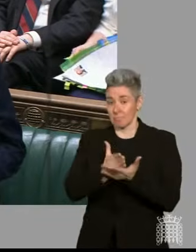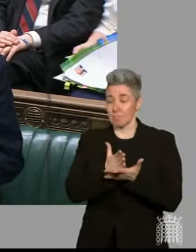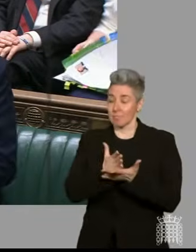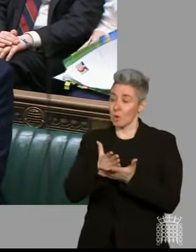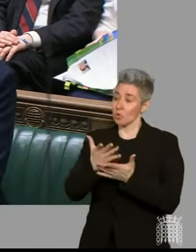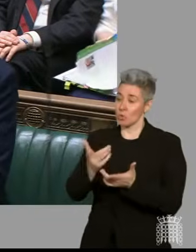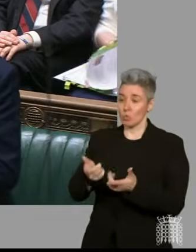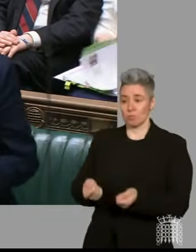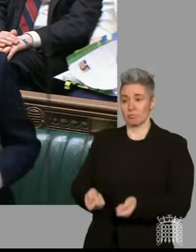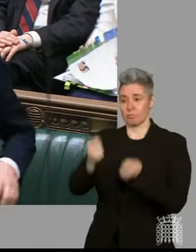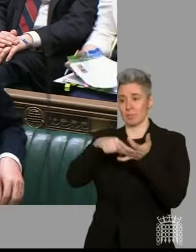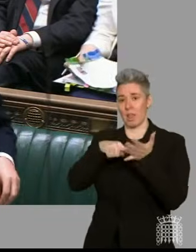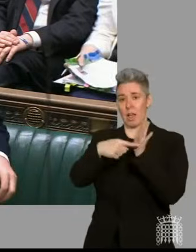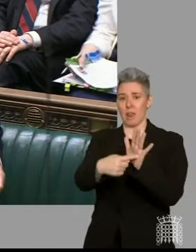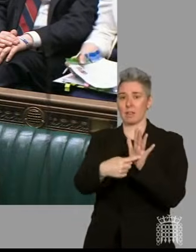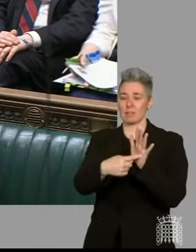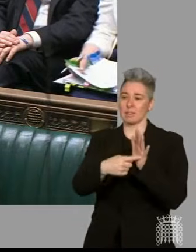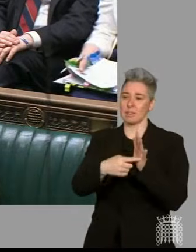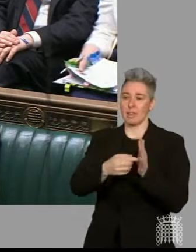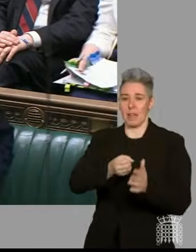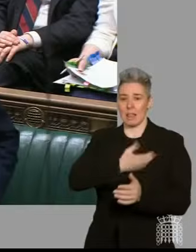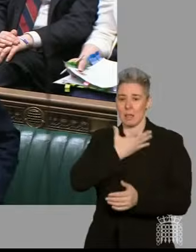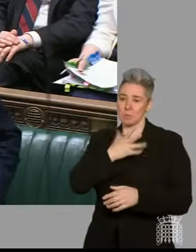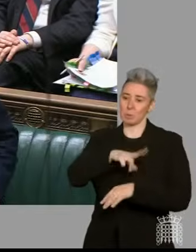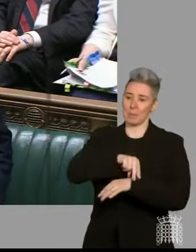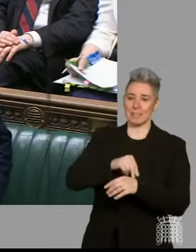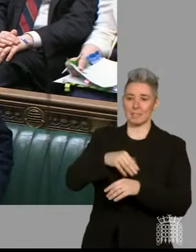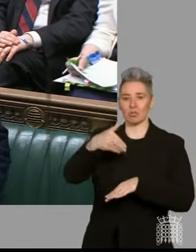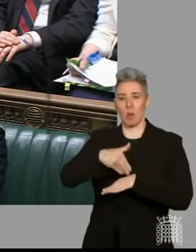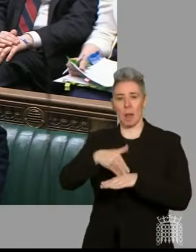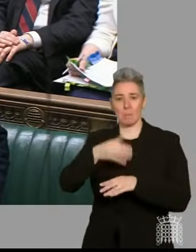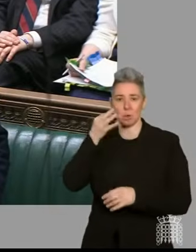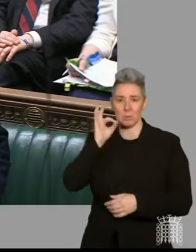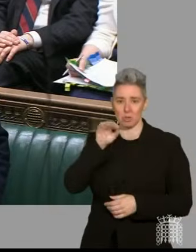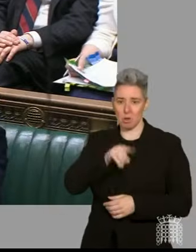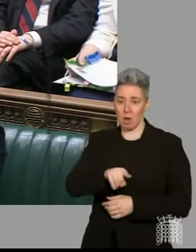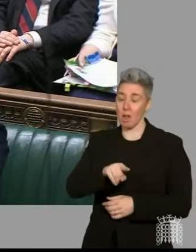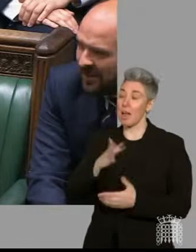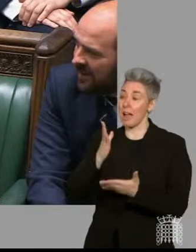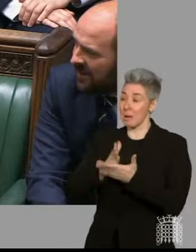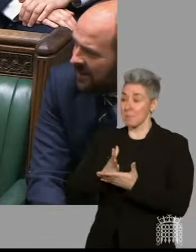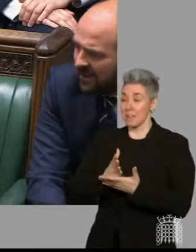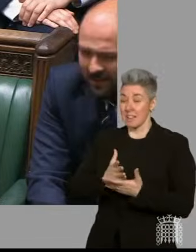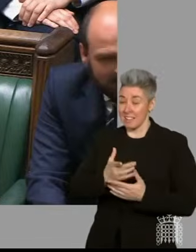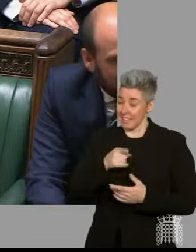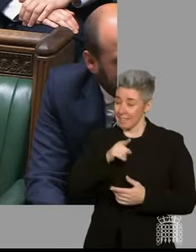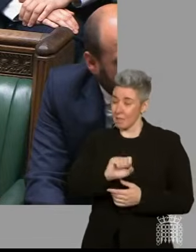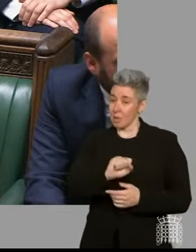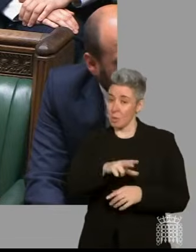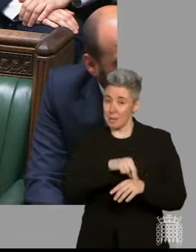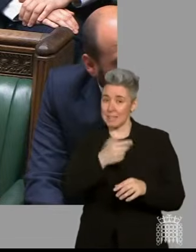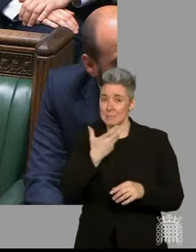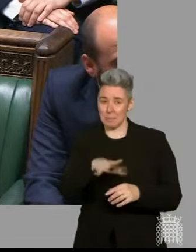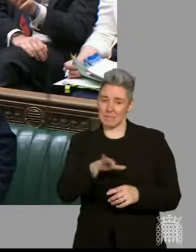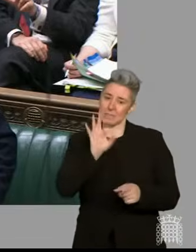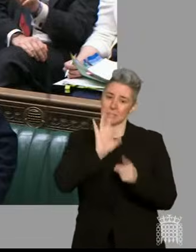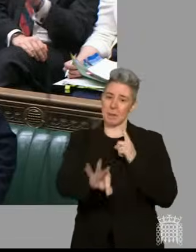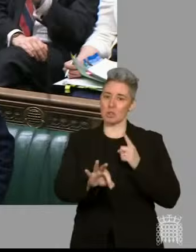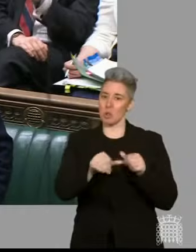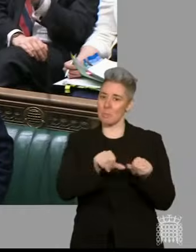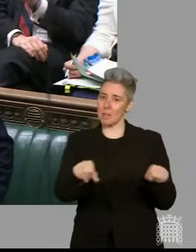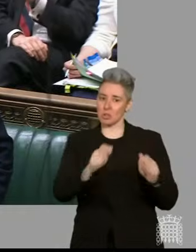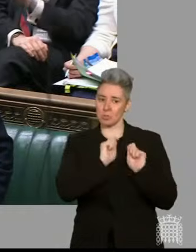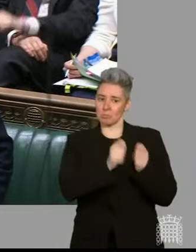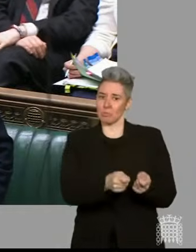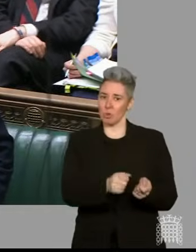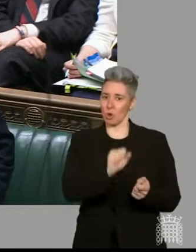Commissioner. And West Midlands Police have actually been put in special measures on Simon Foster's watch. And when it comes to the Green Belt, we've all seen the new wheeze